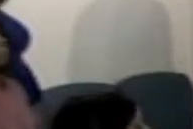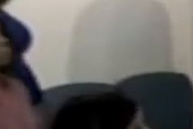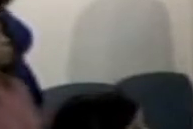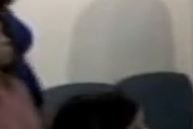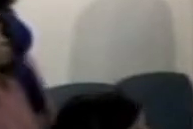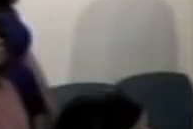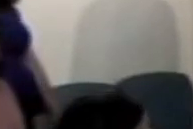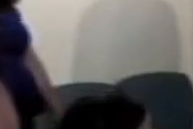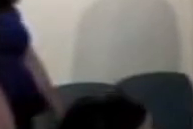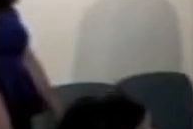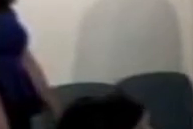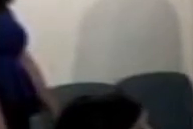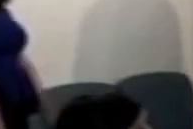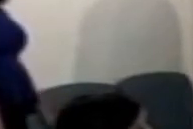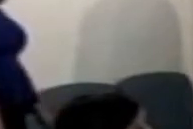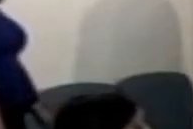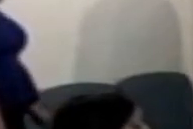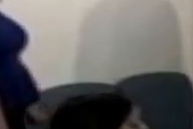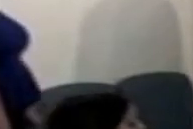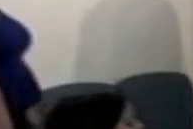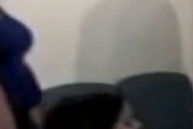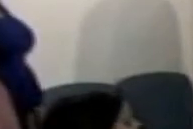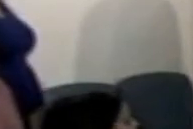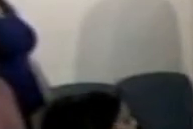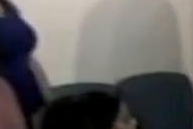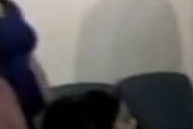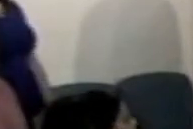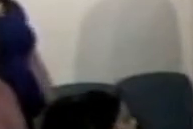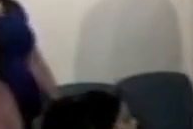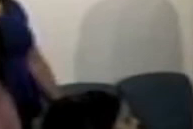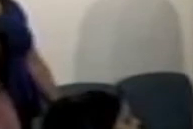This song is a very easy song that you all may already know.